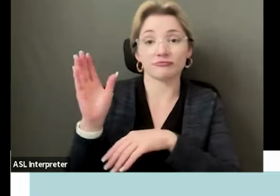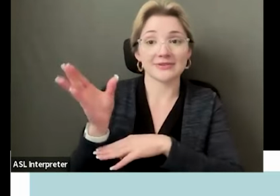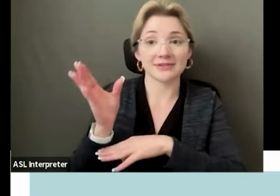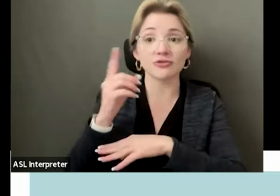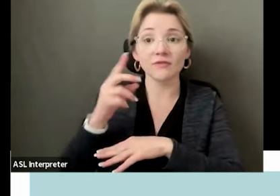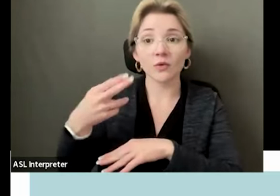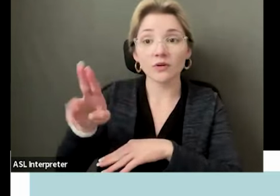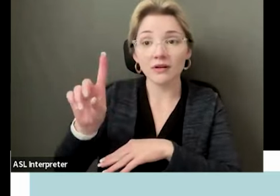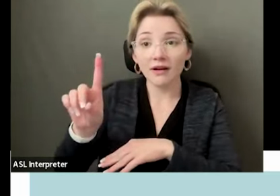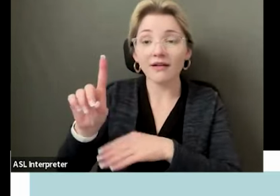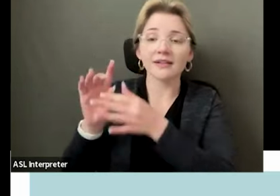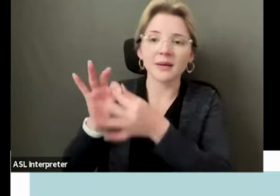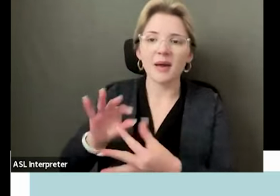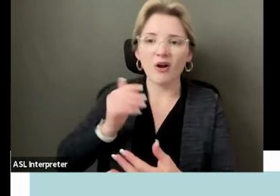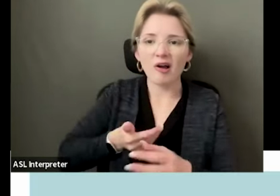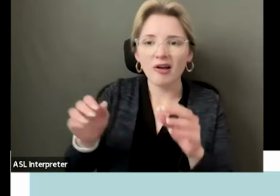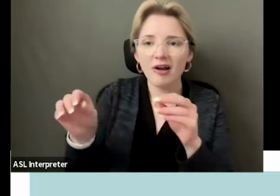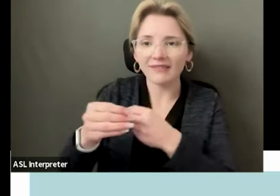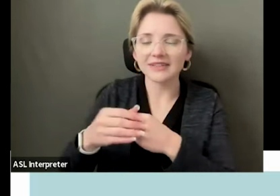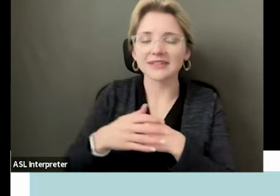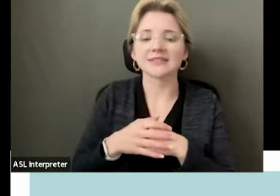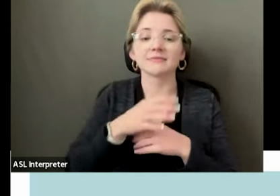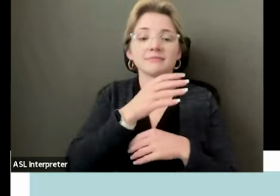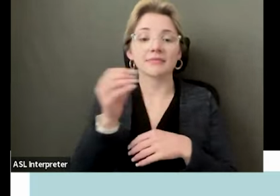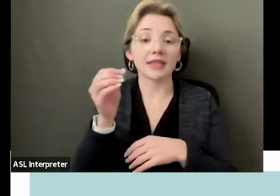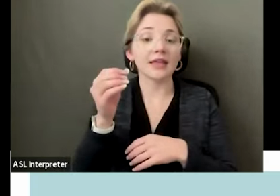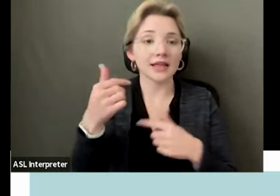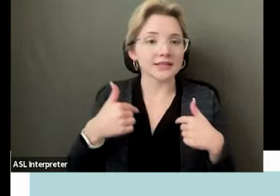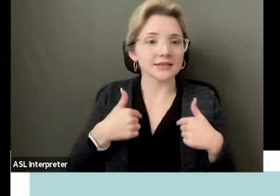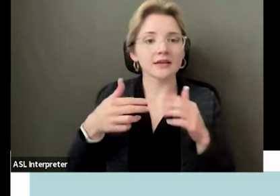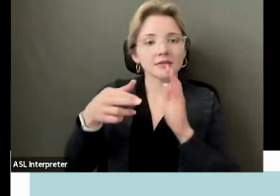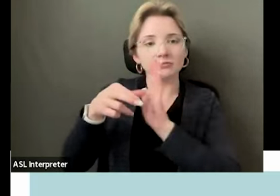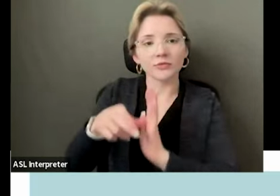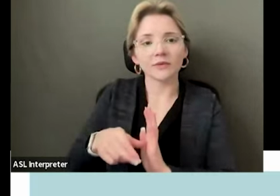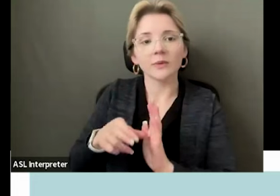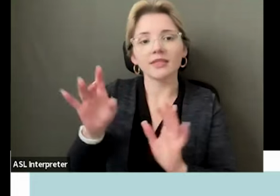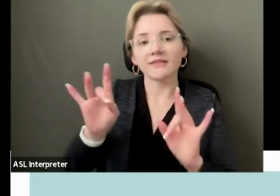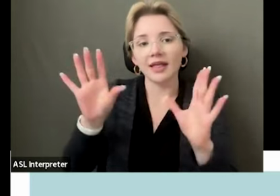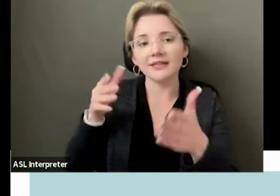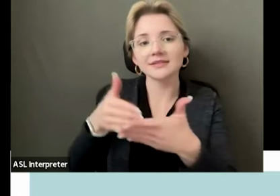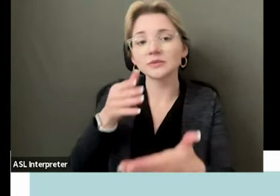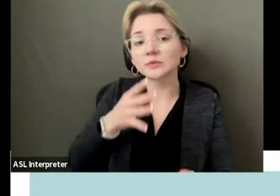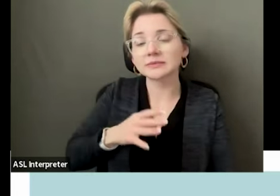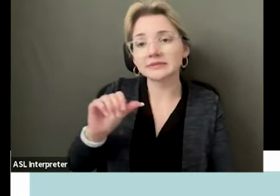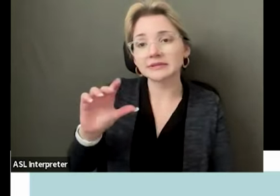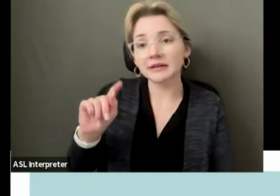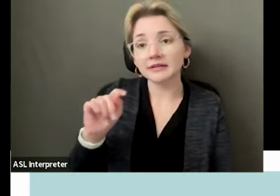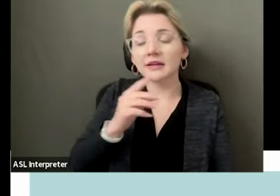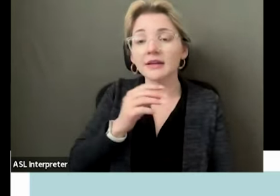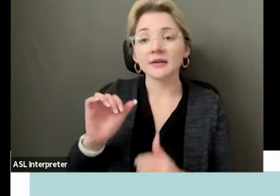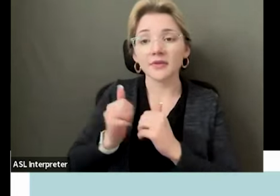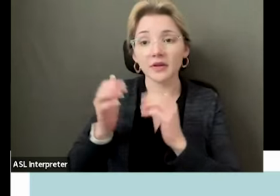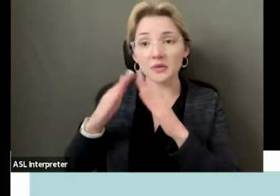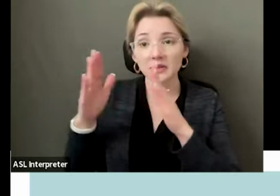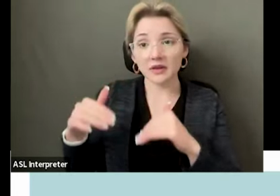on our office, as well as going through the Violence Against Women Act and how the housing